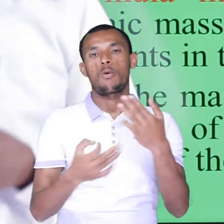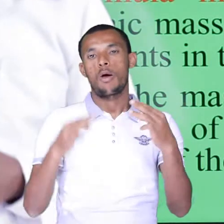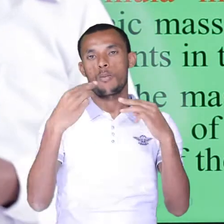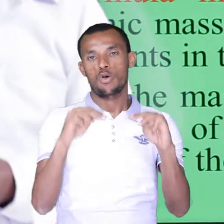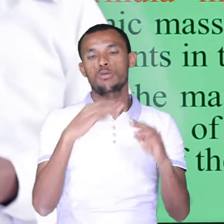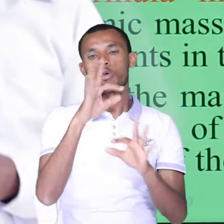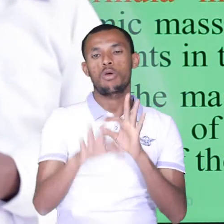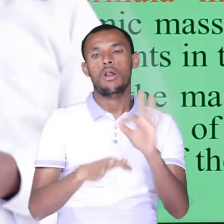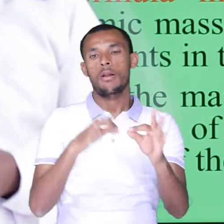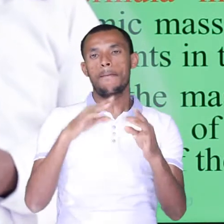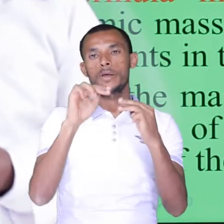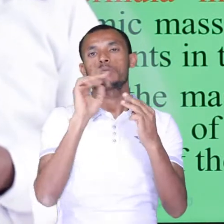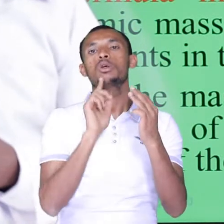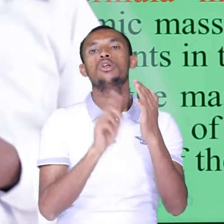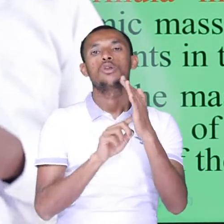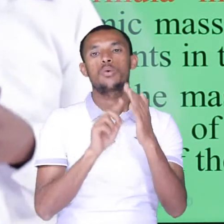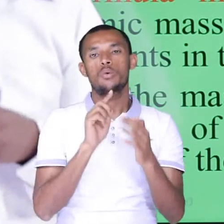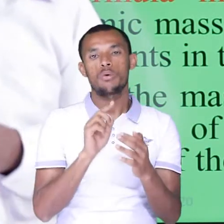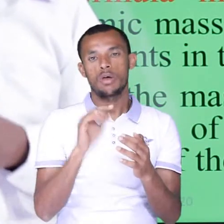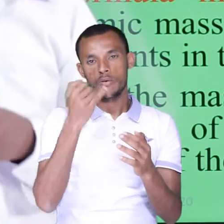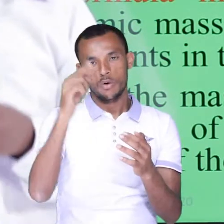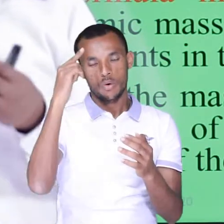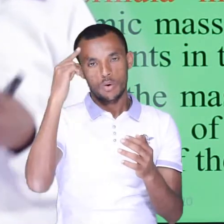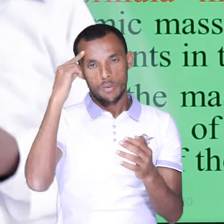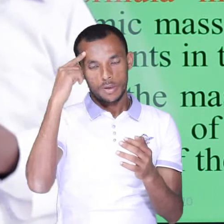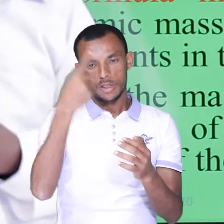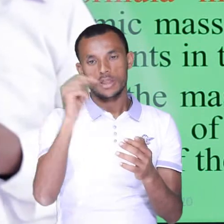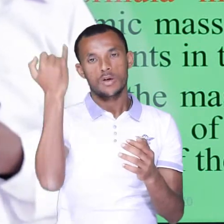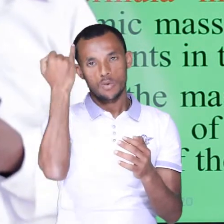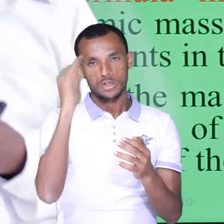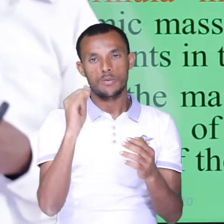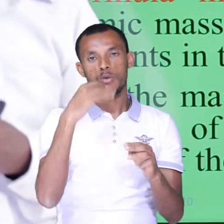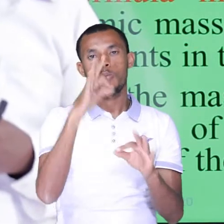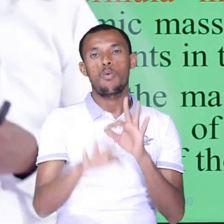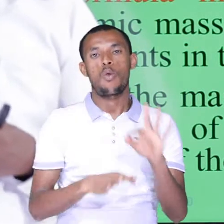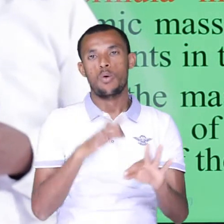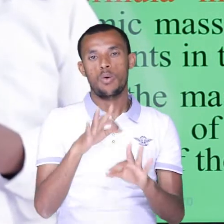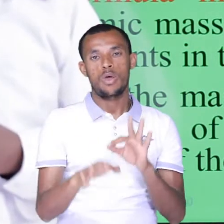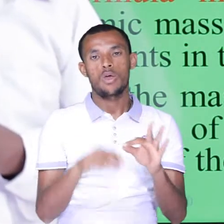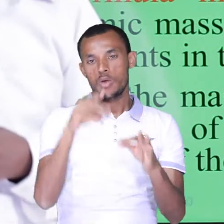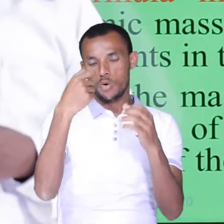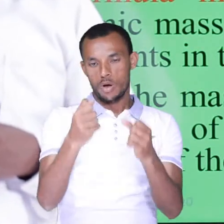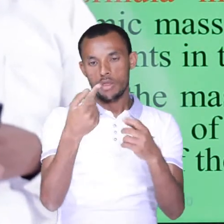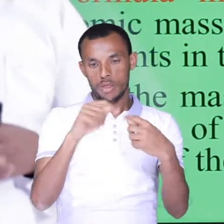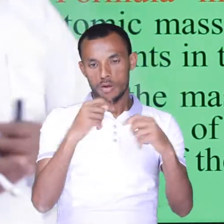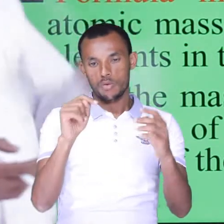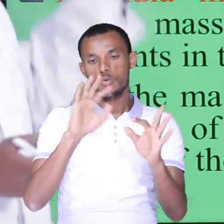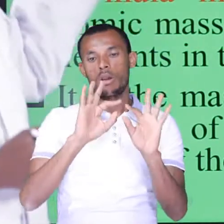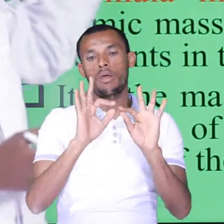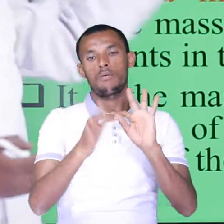what is molecular mass? If you remember the concept molecule, you can try to